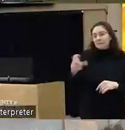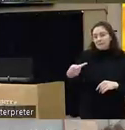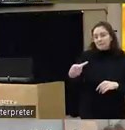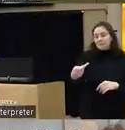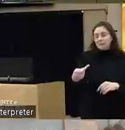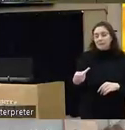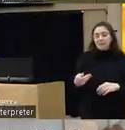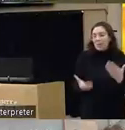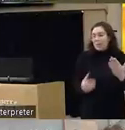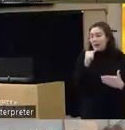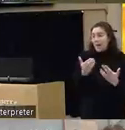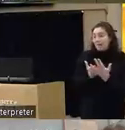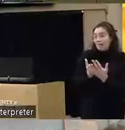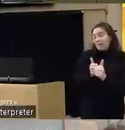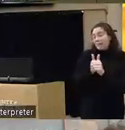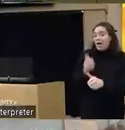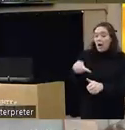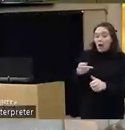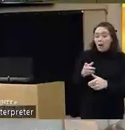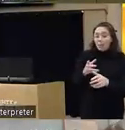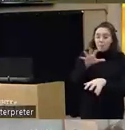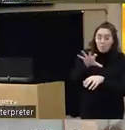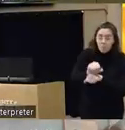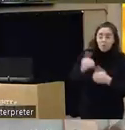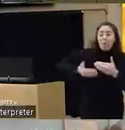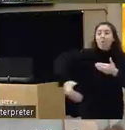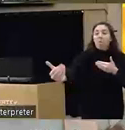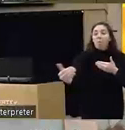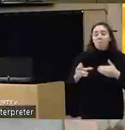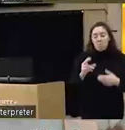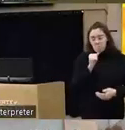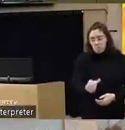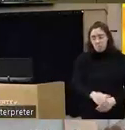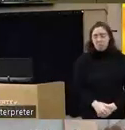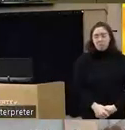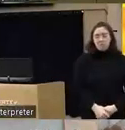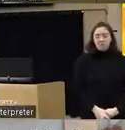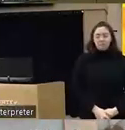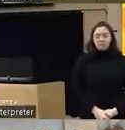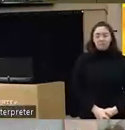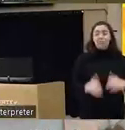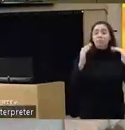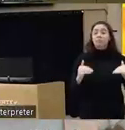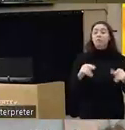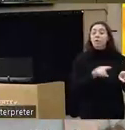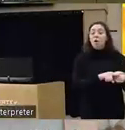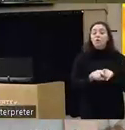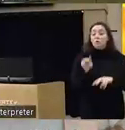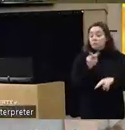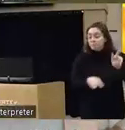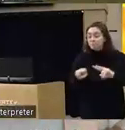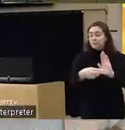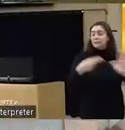not have the follow through with the scheduled outpatient visits. We also had hoped it would reduce stigma,